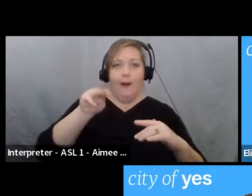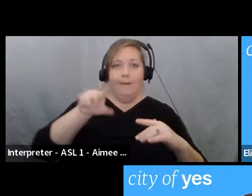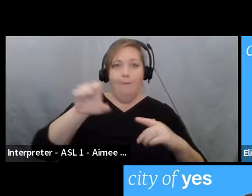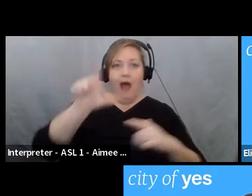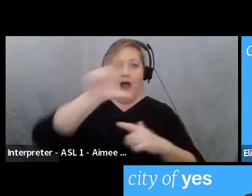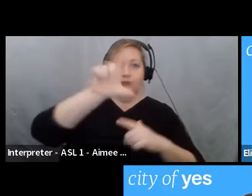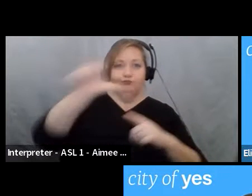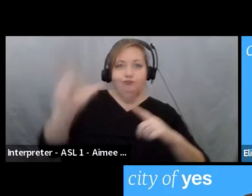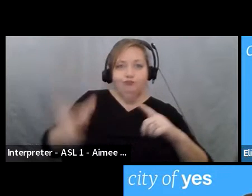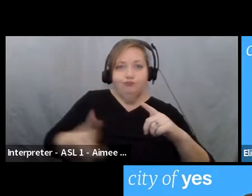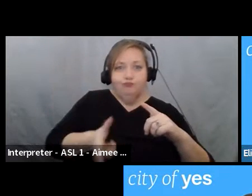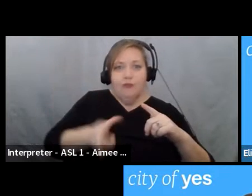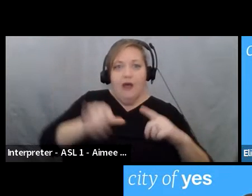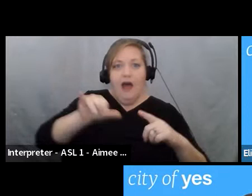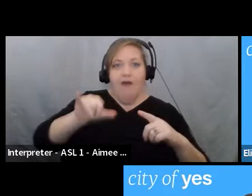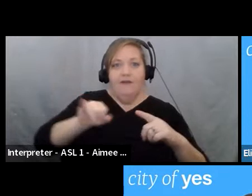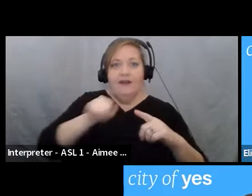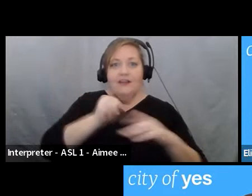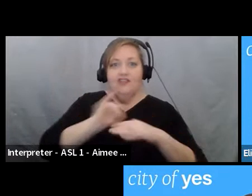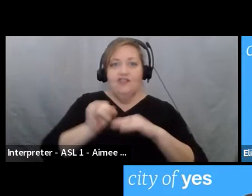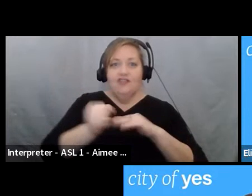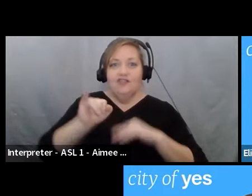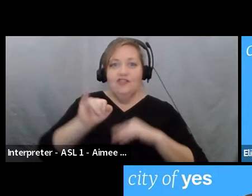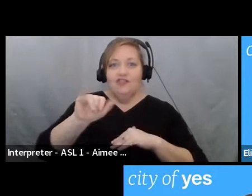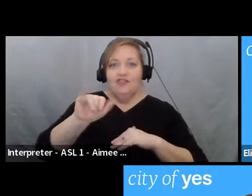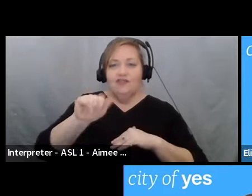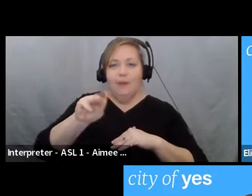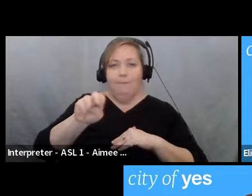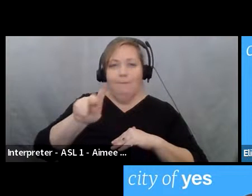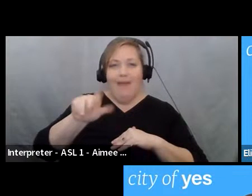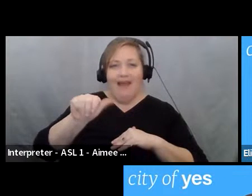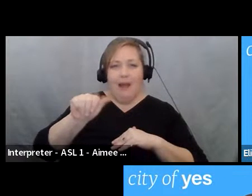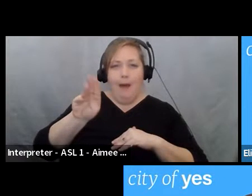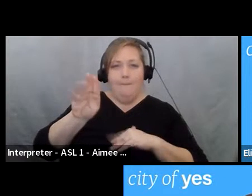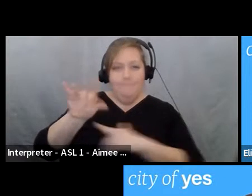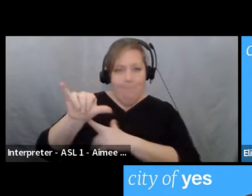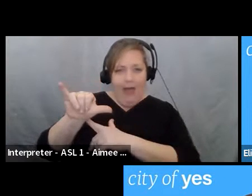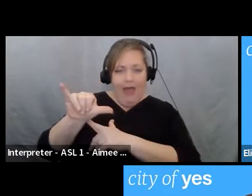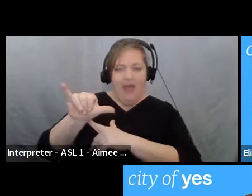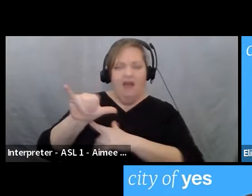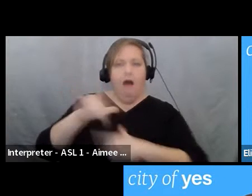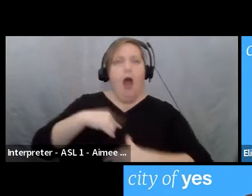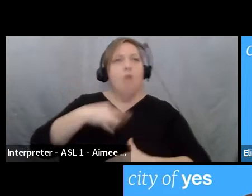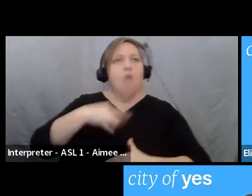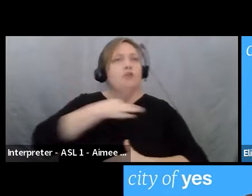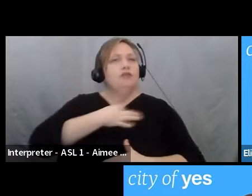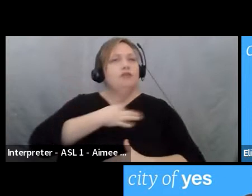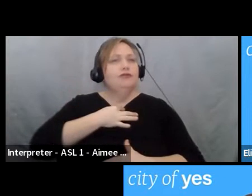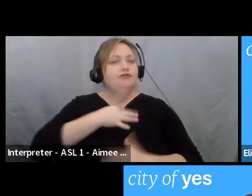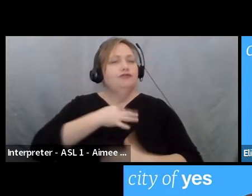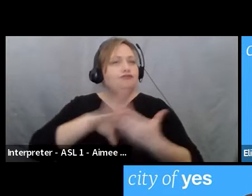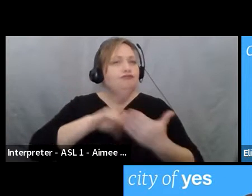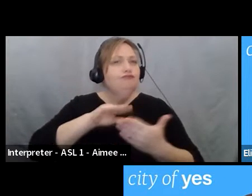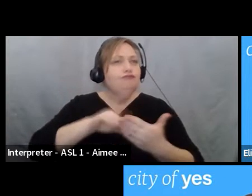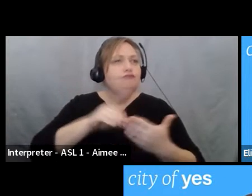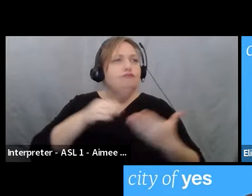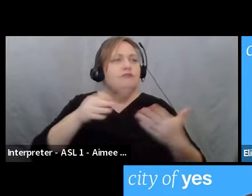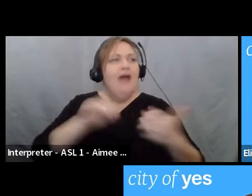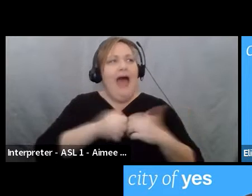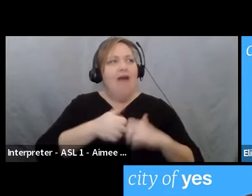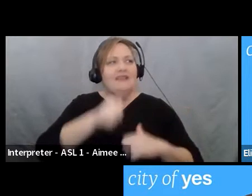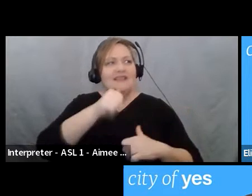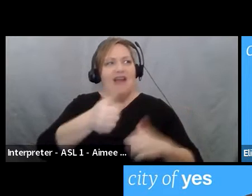Jamaica Bay. So I was curious to find out how does not